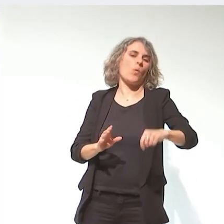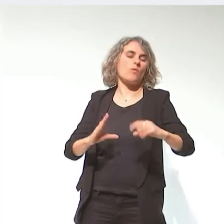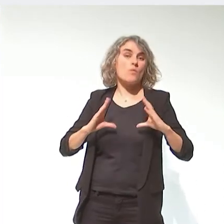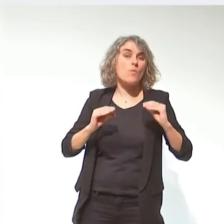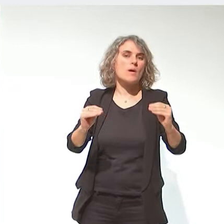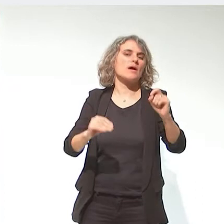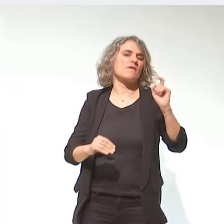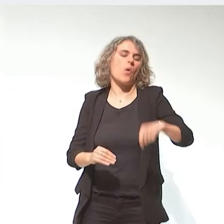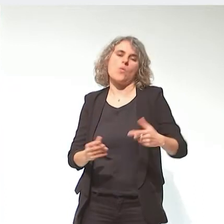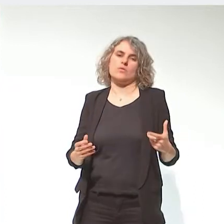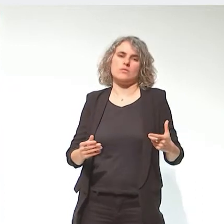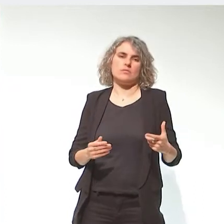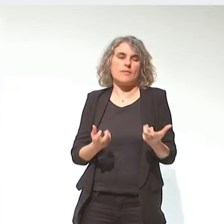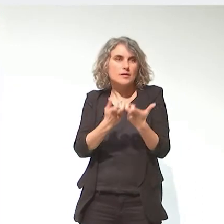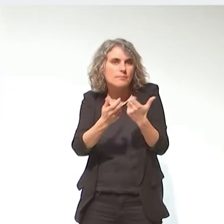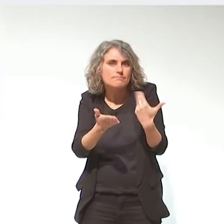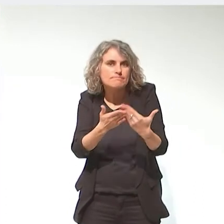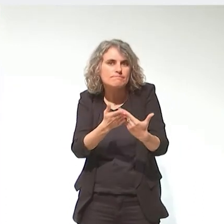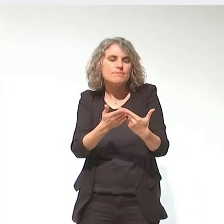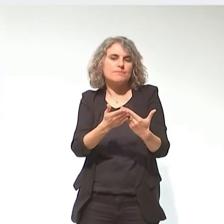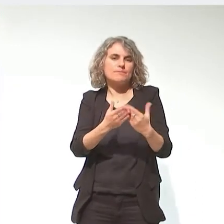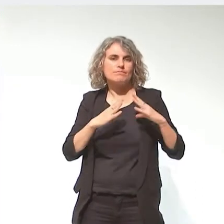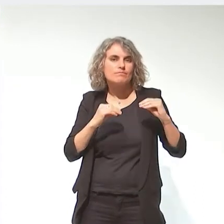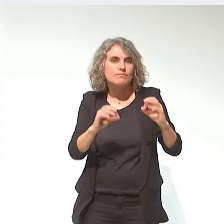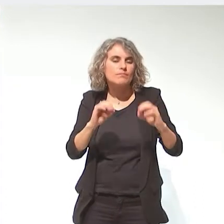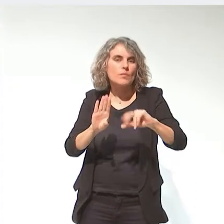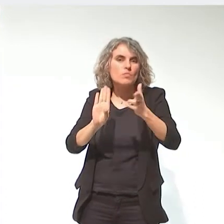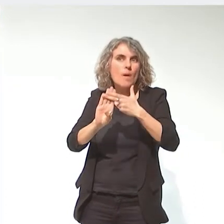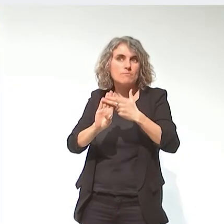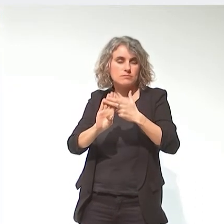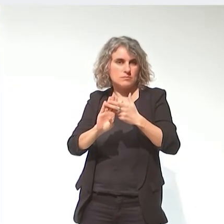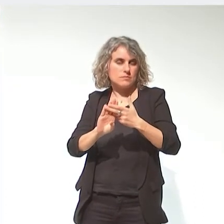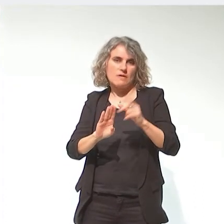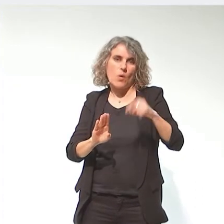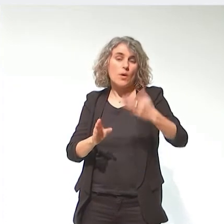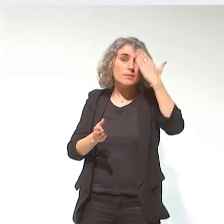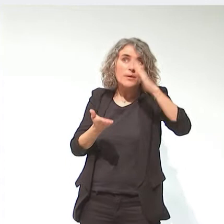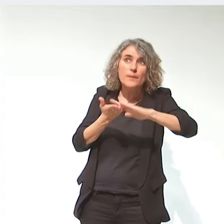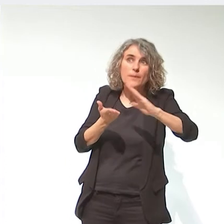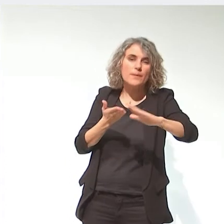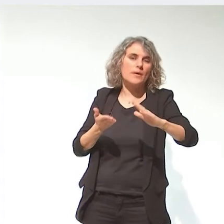without maybe standardization, it's really hard to move forward. Thank you.